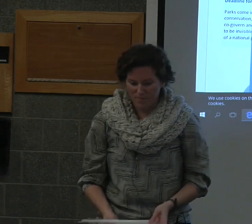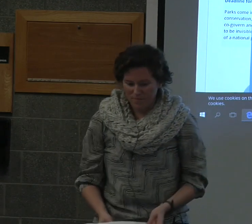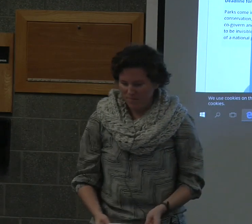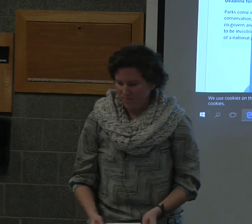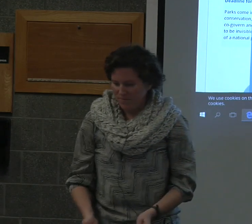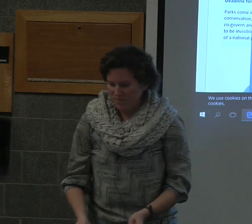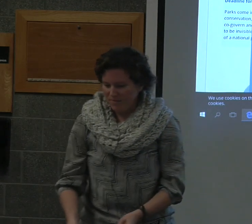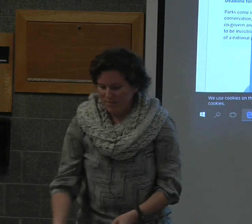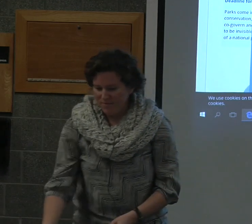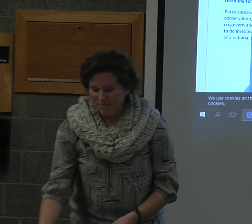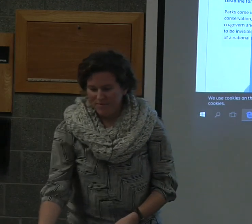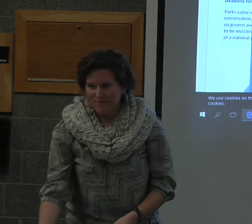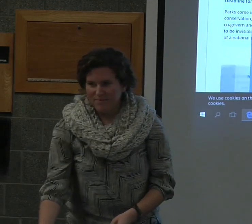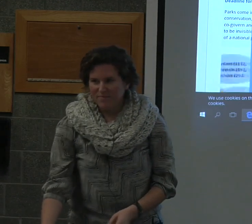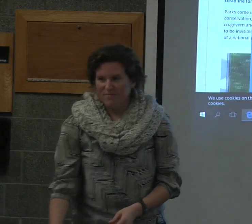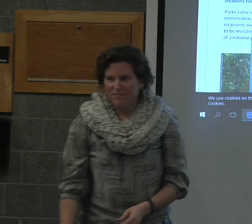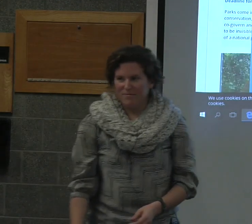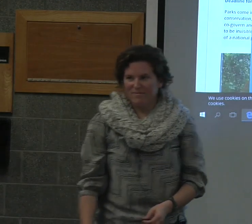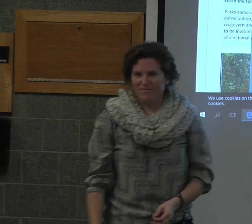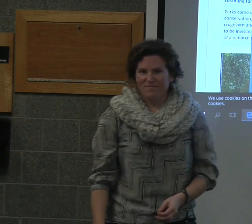this.